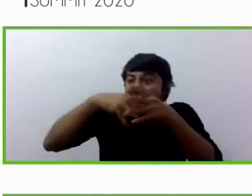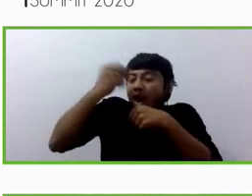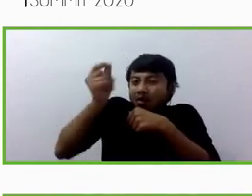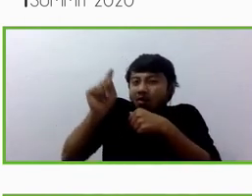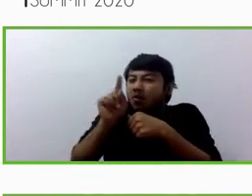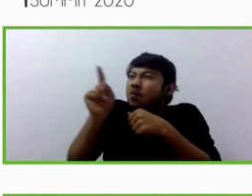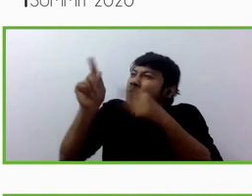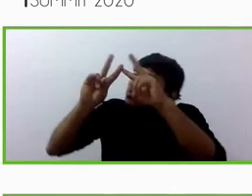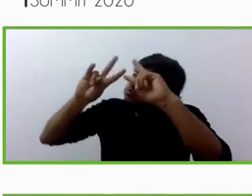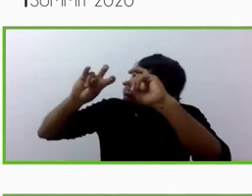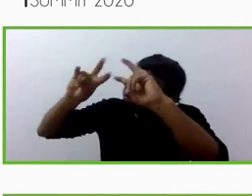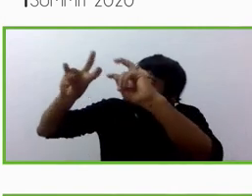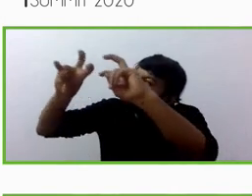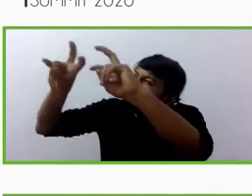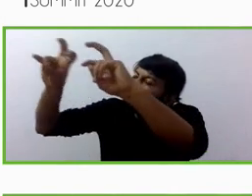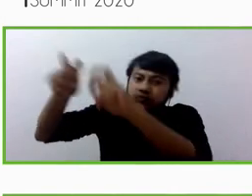including